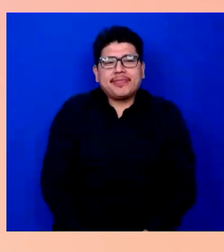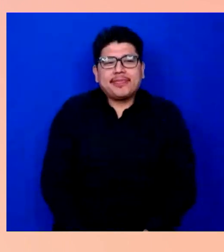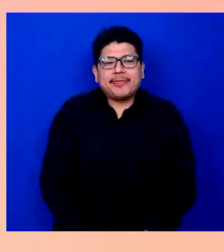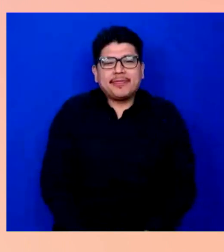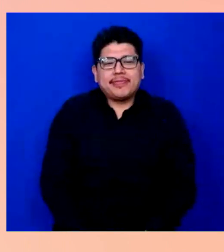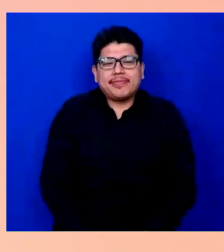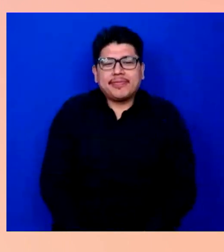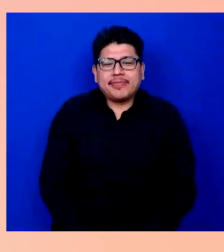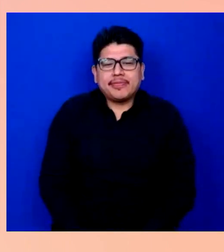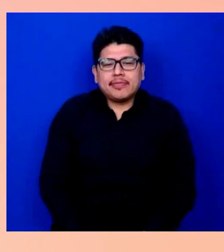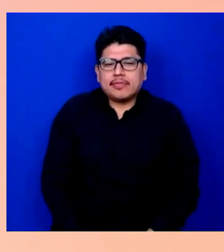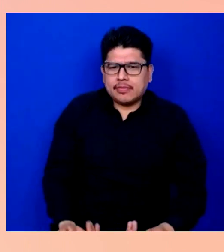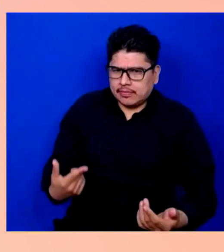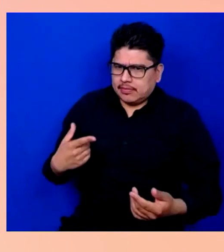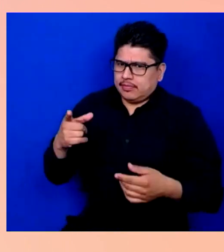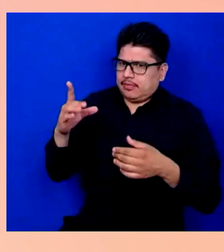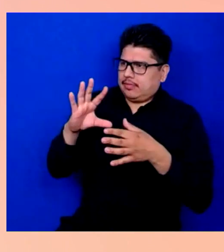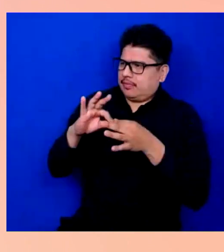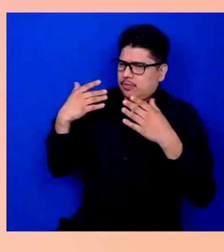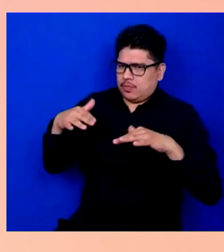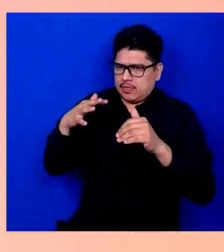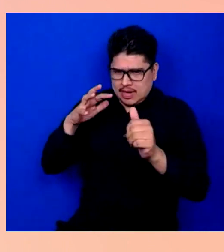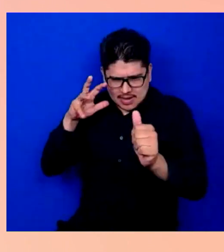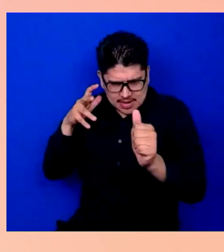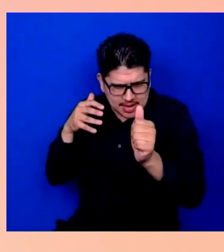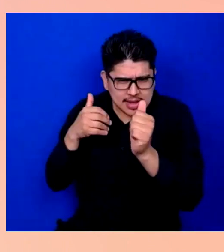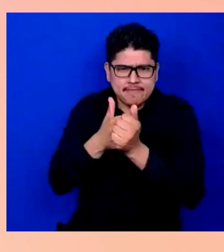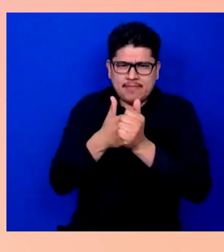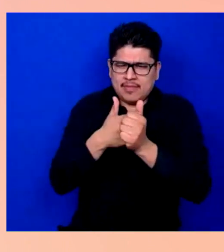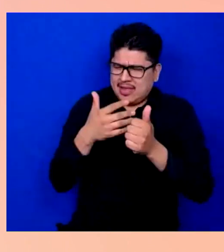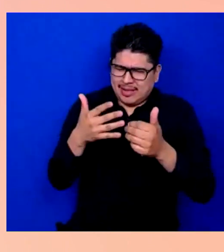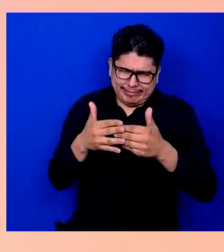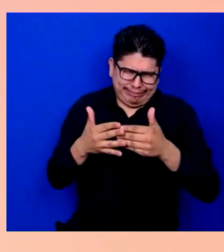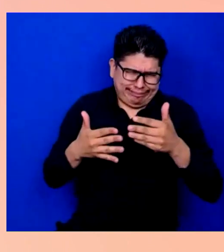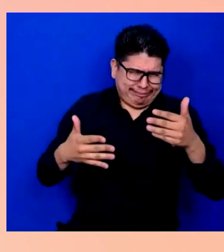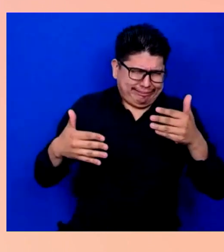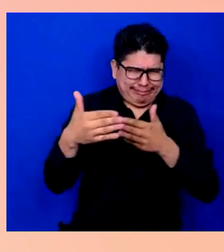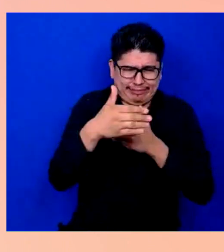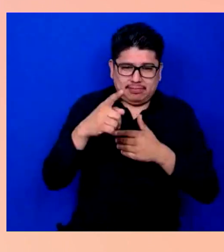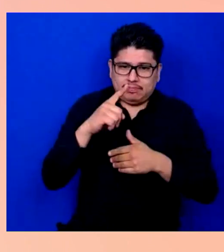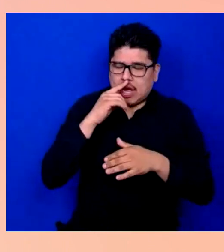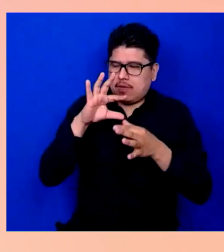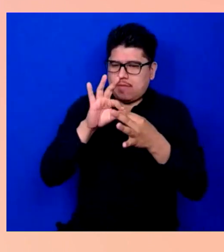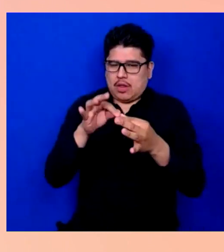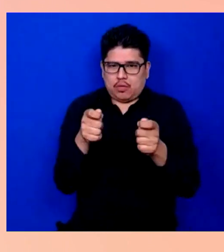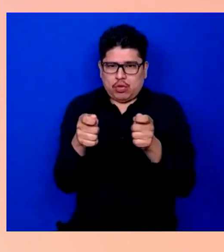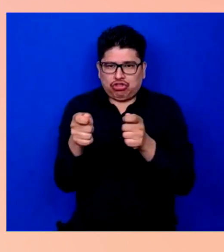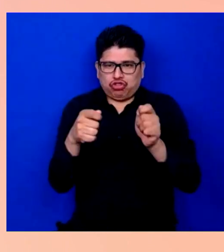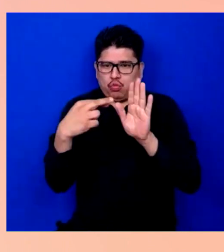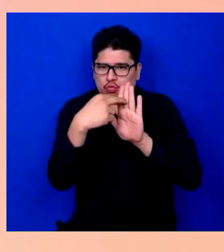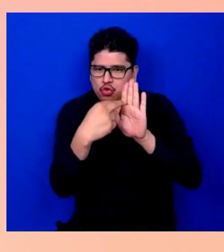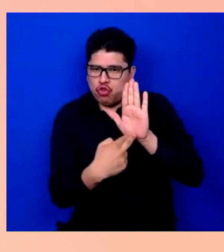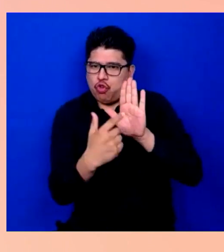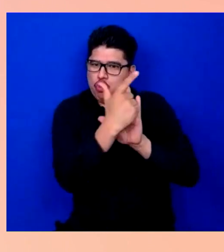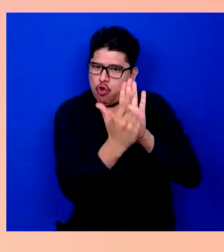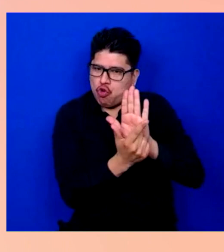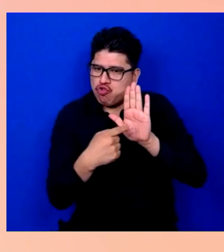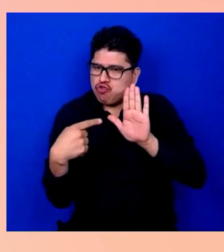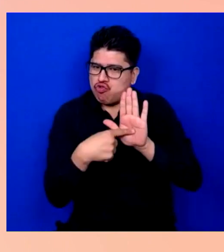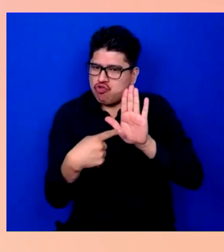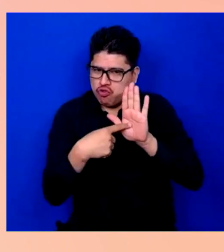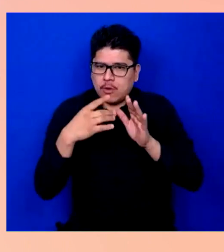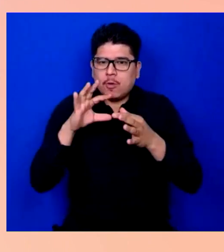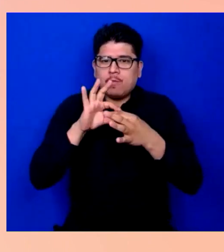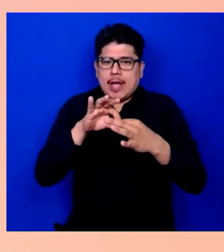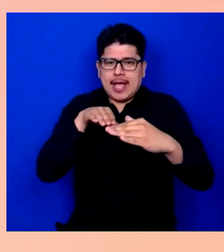up. I think you're leading the way in terms of regulation and laws related to accessible. So it's exciting to see and watch.